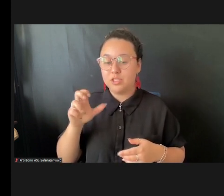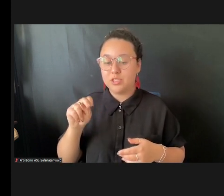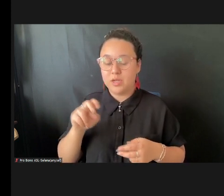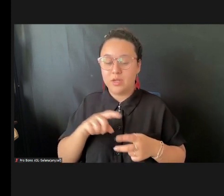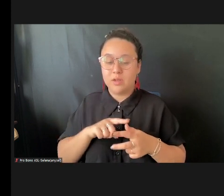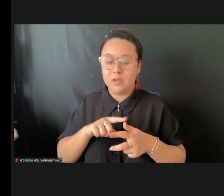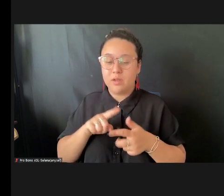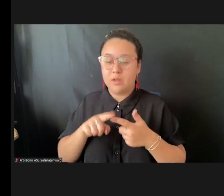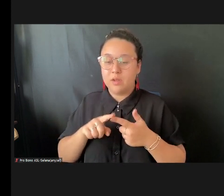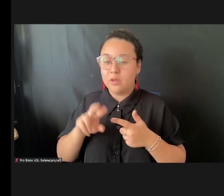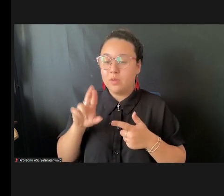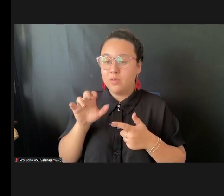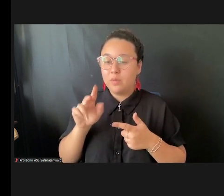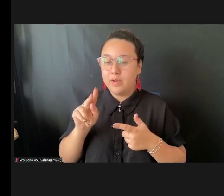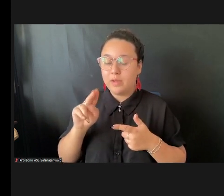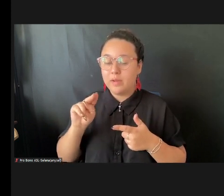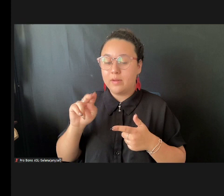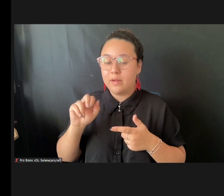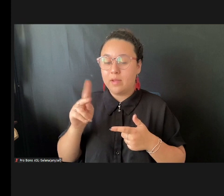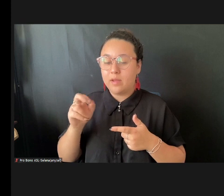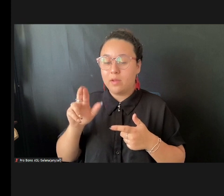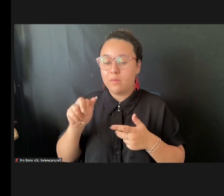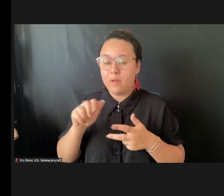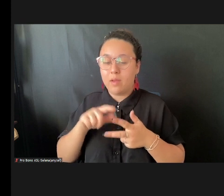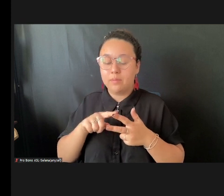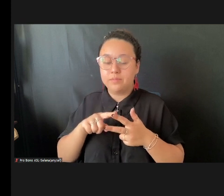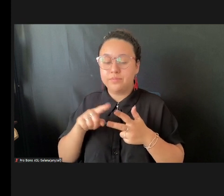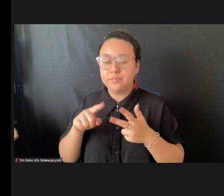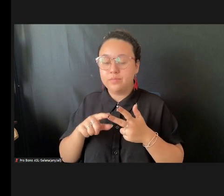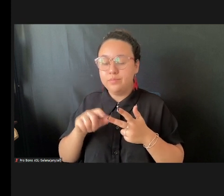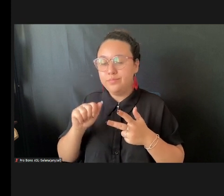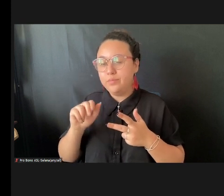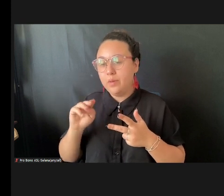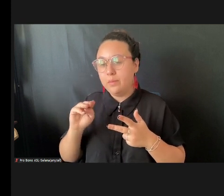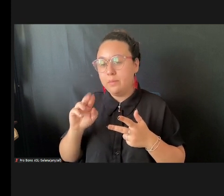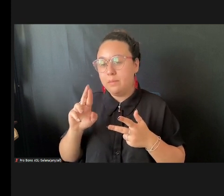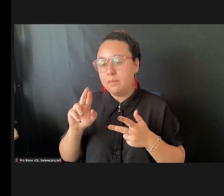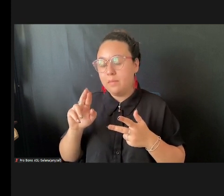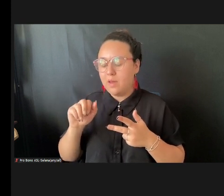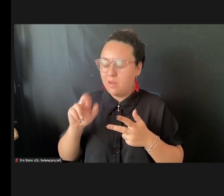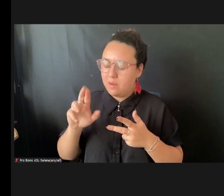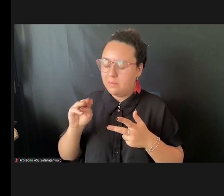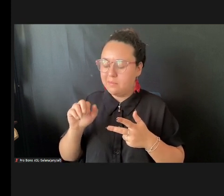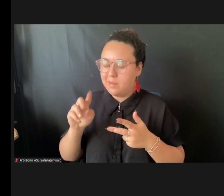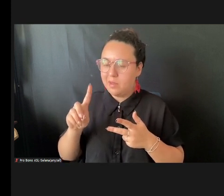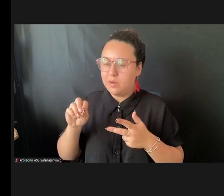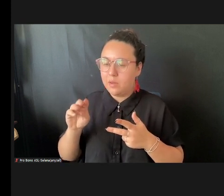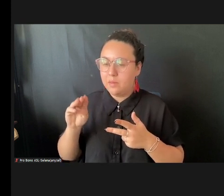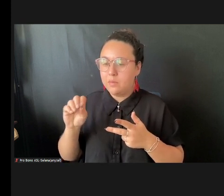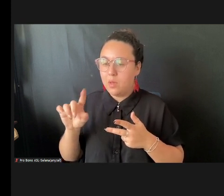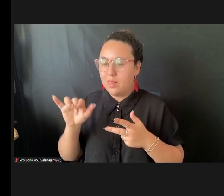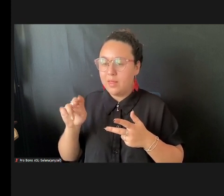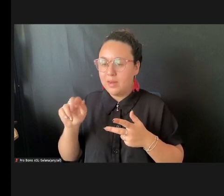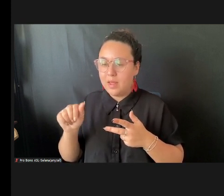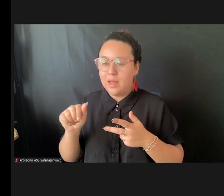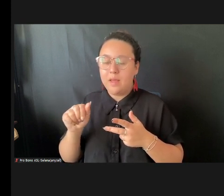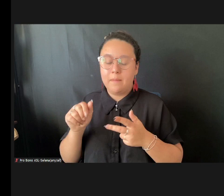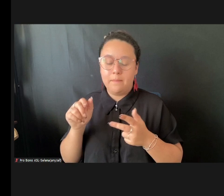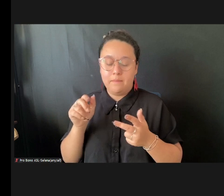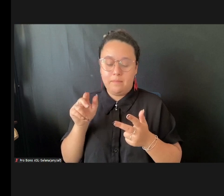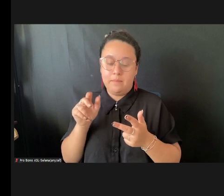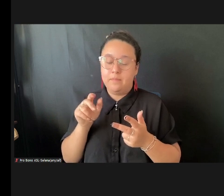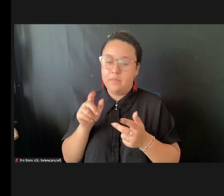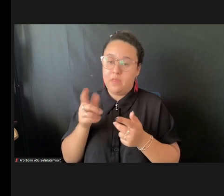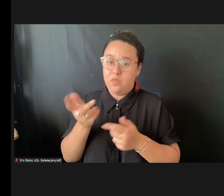and Armando Molina, met each other actually at a cattle call audition. And